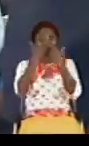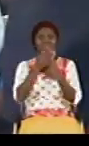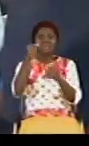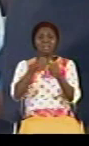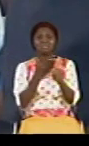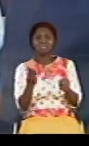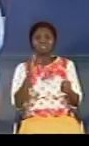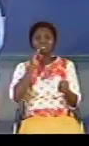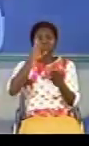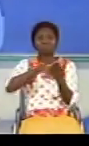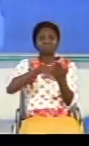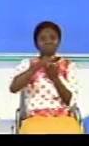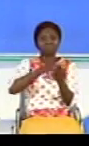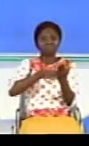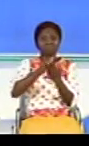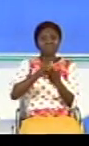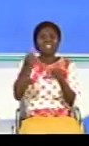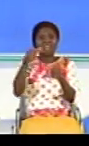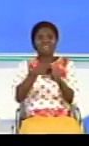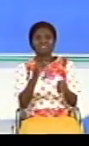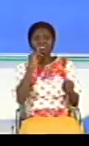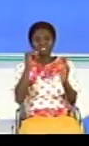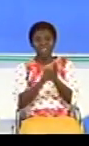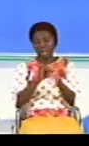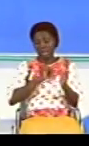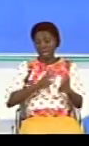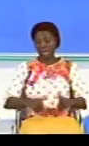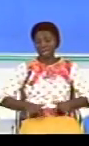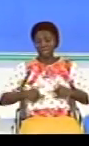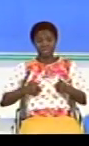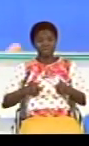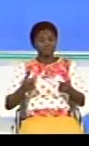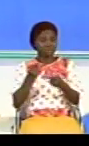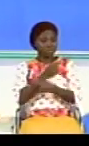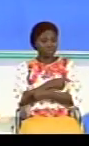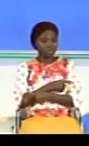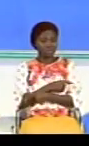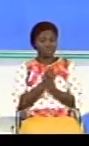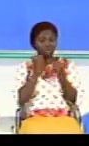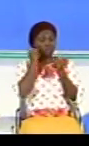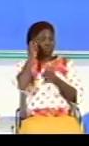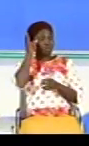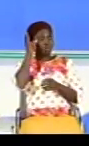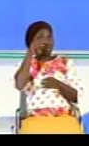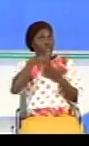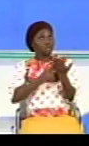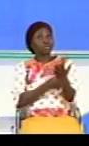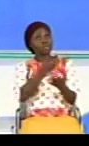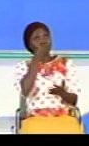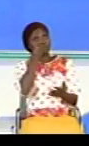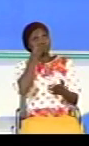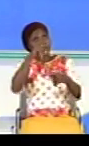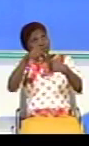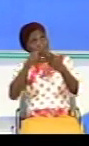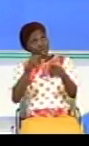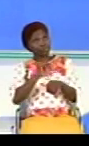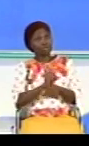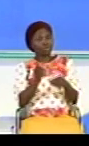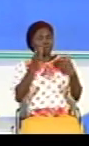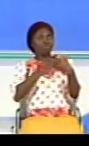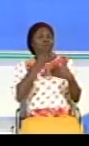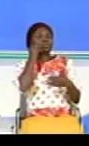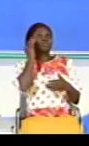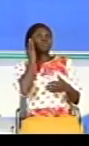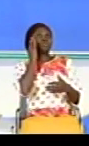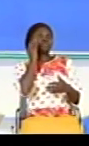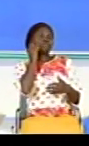Everything is, I live today, I wake up, I eat, I go to work, I come back, I eat, I sleep. Tomorrow, I